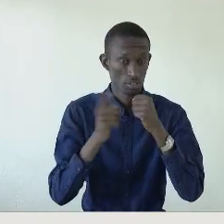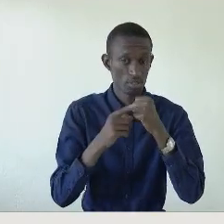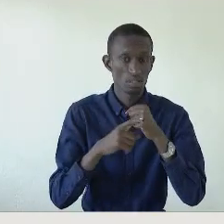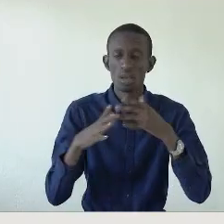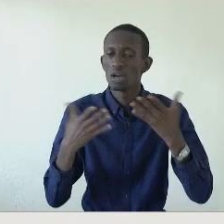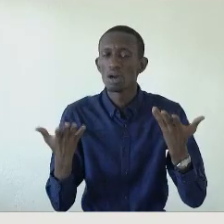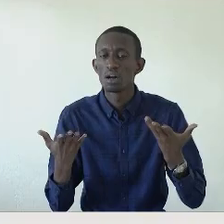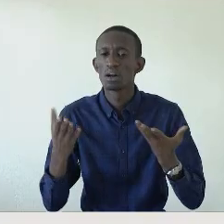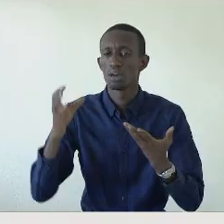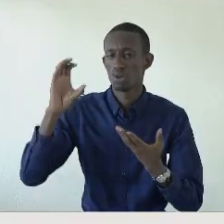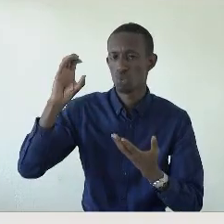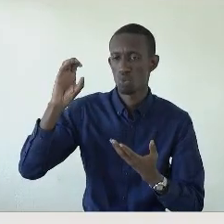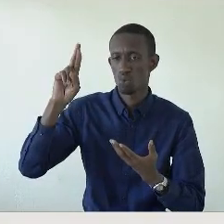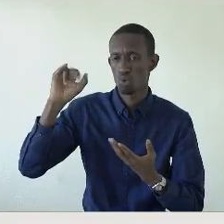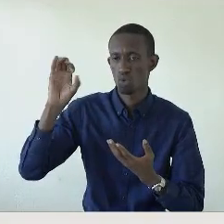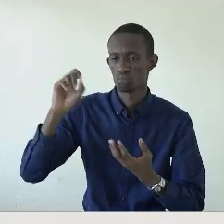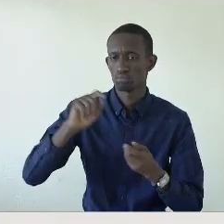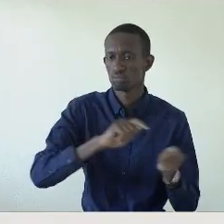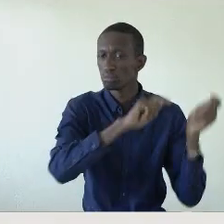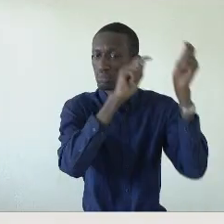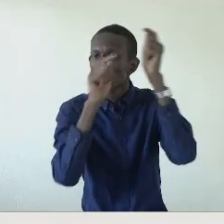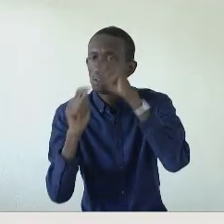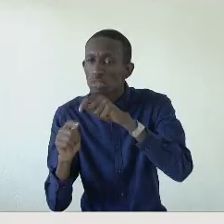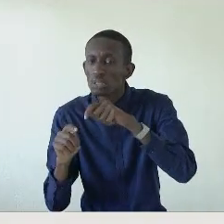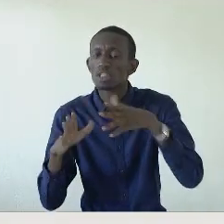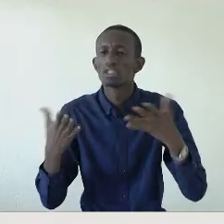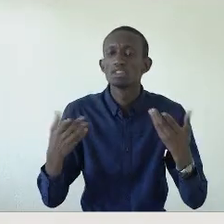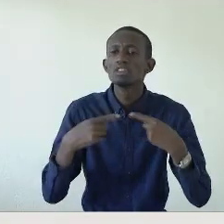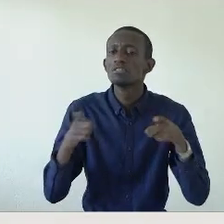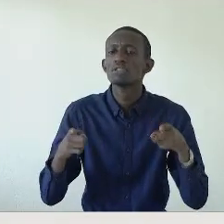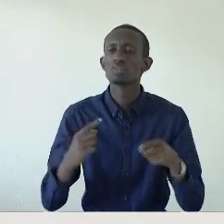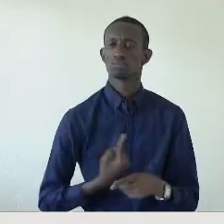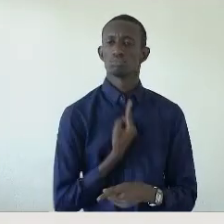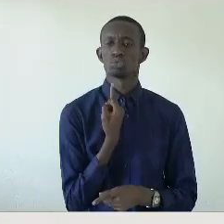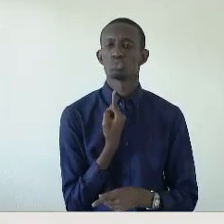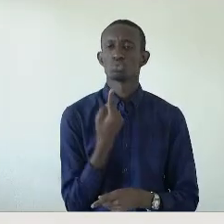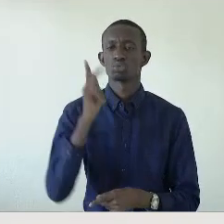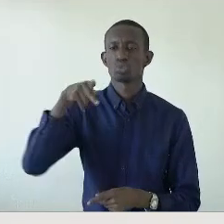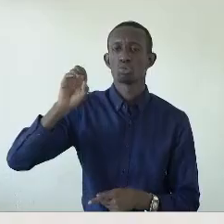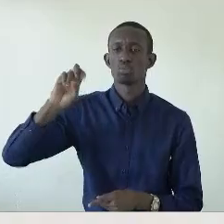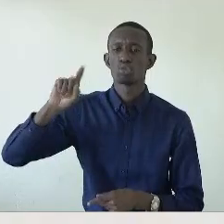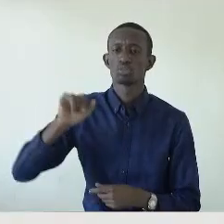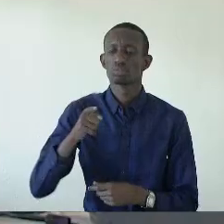is cross-pollination different from self-pollination? Dear students,